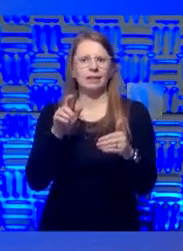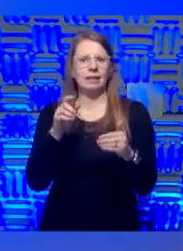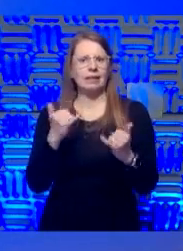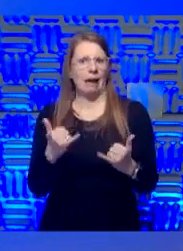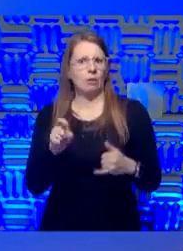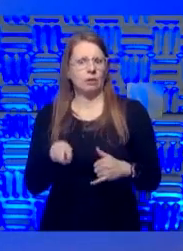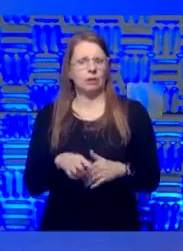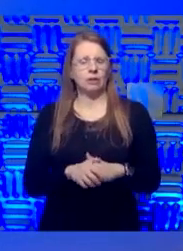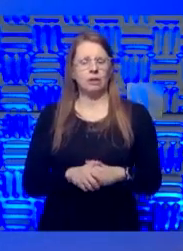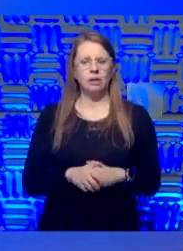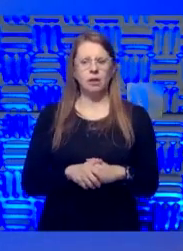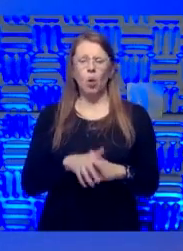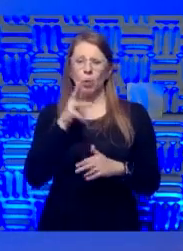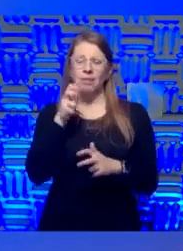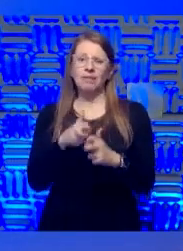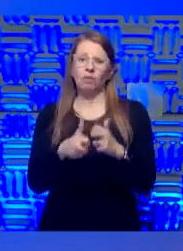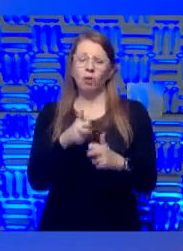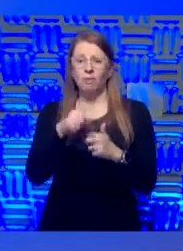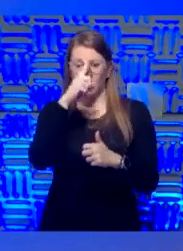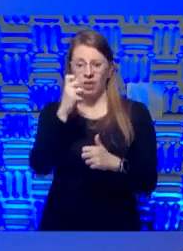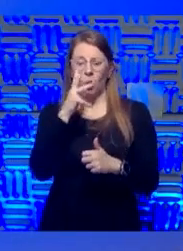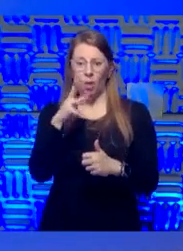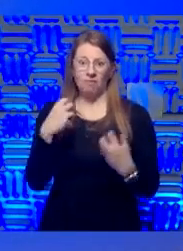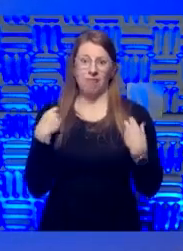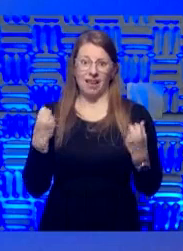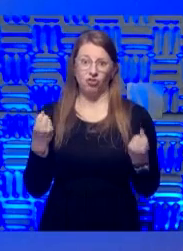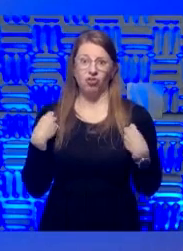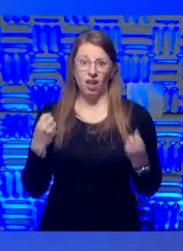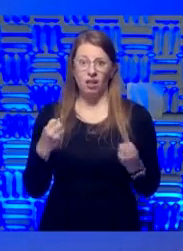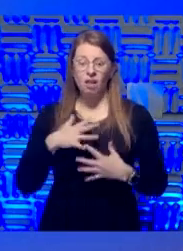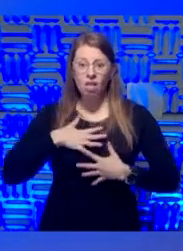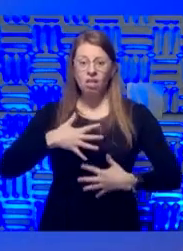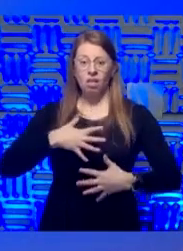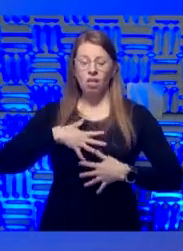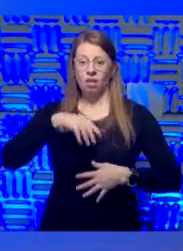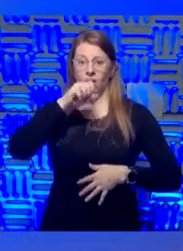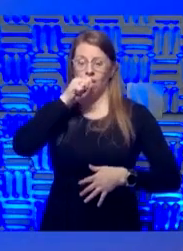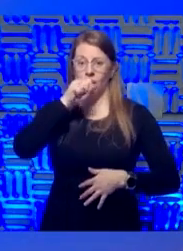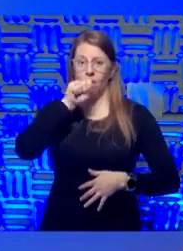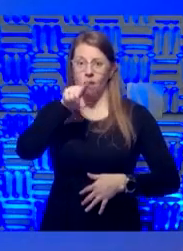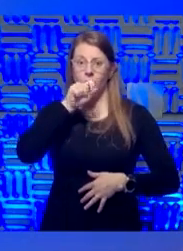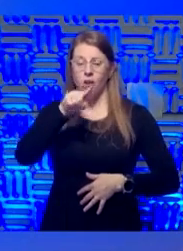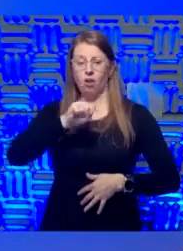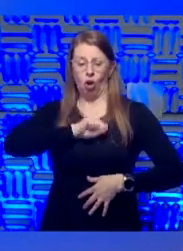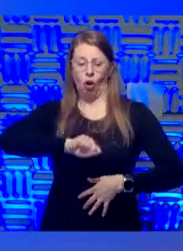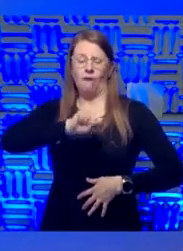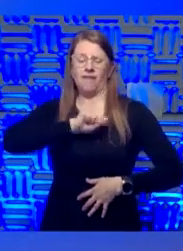I think it's going to be difficult because they will be exercising, they will be breathing, coughing hard.